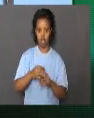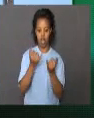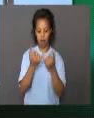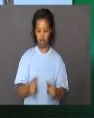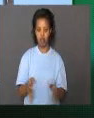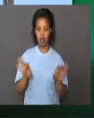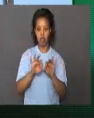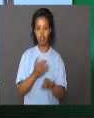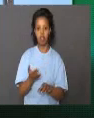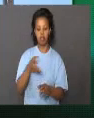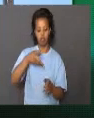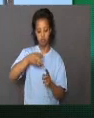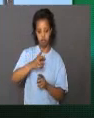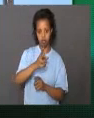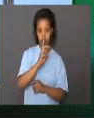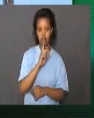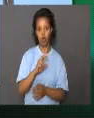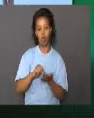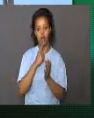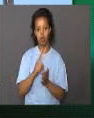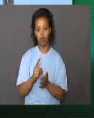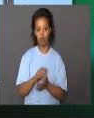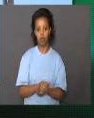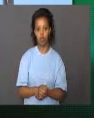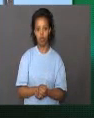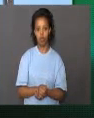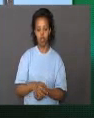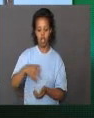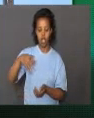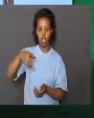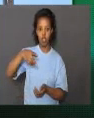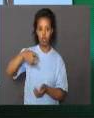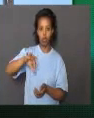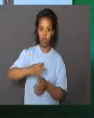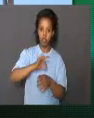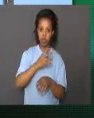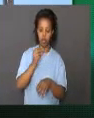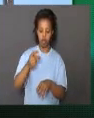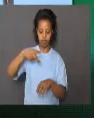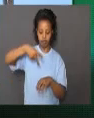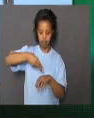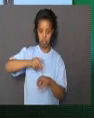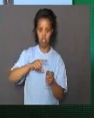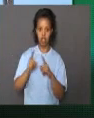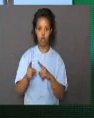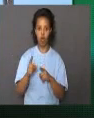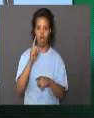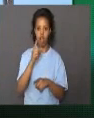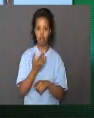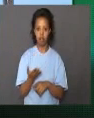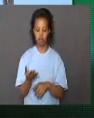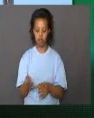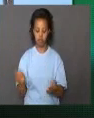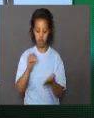separated. The tweezers and needles are used to manipulate the